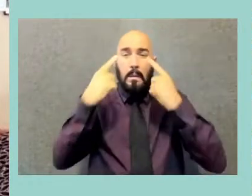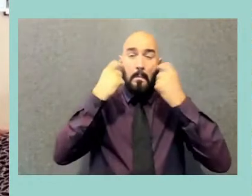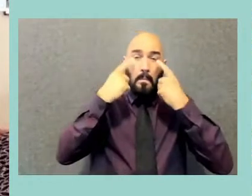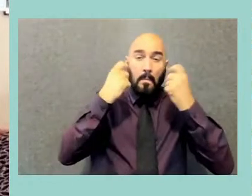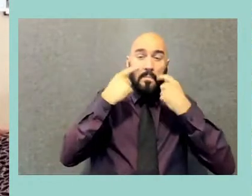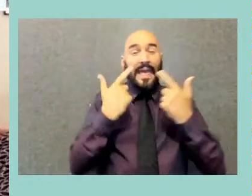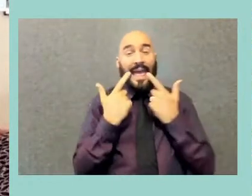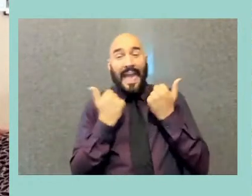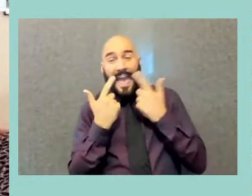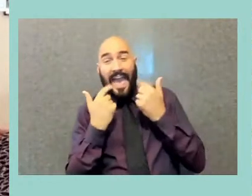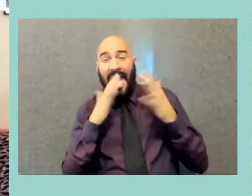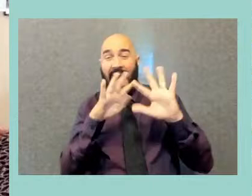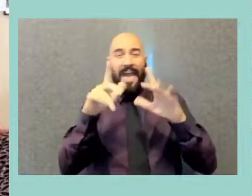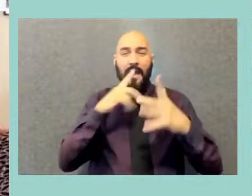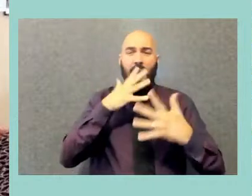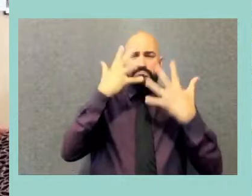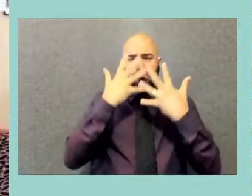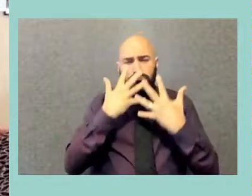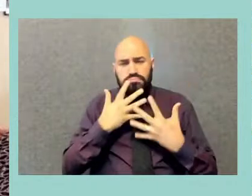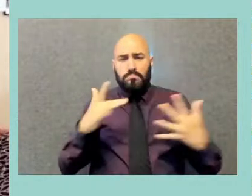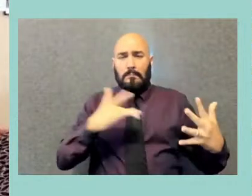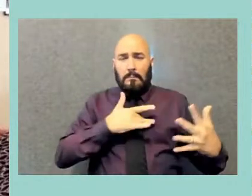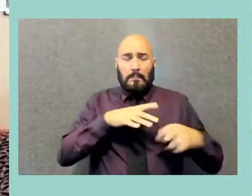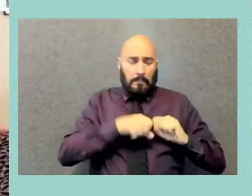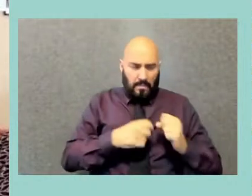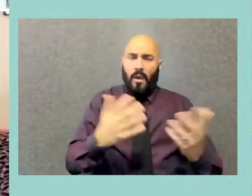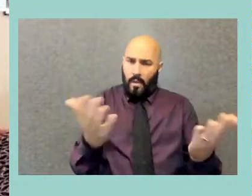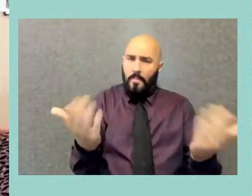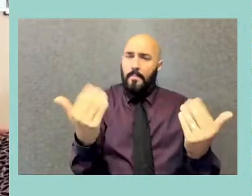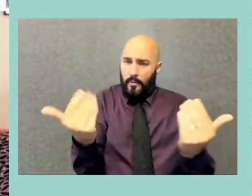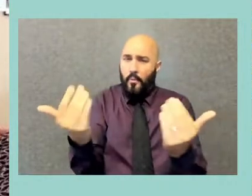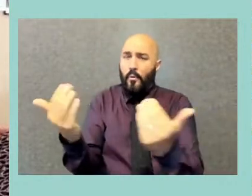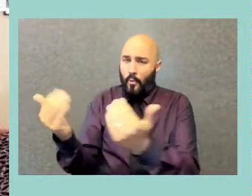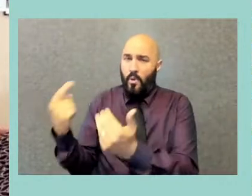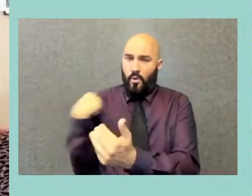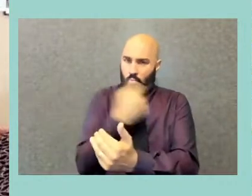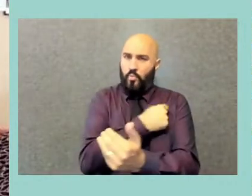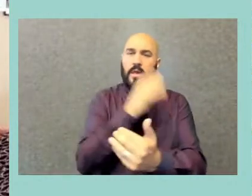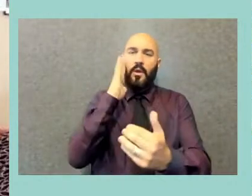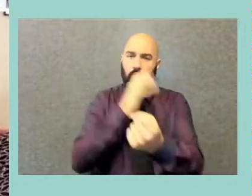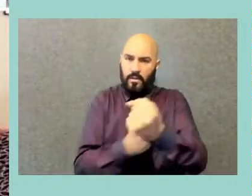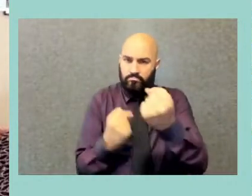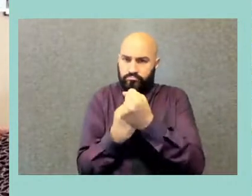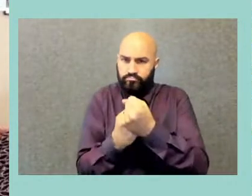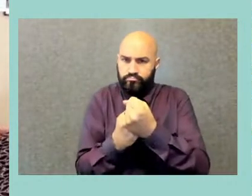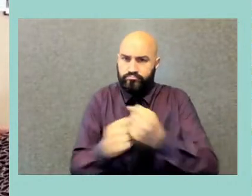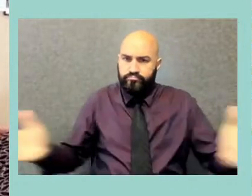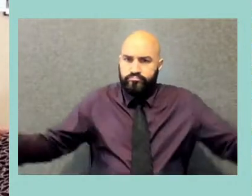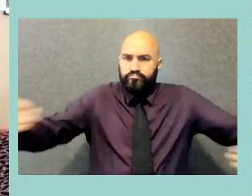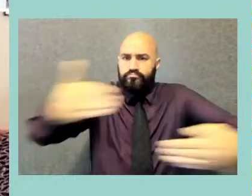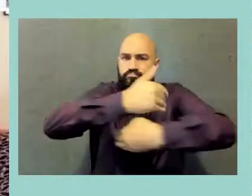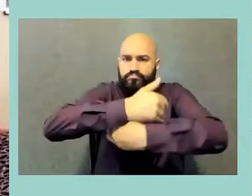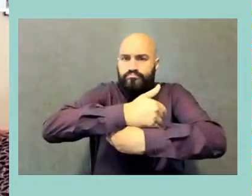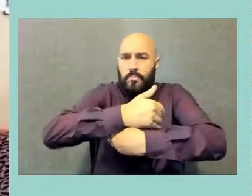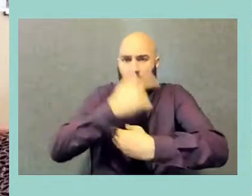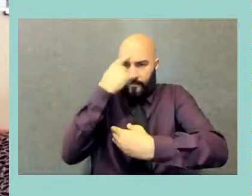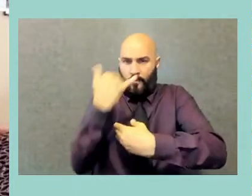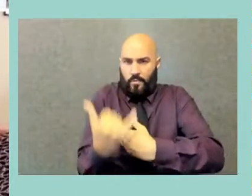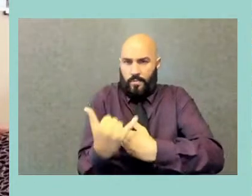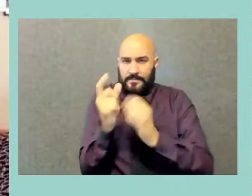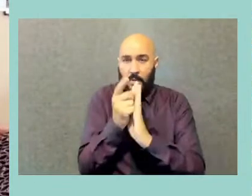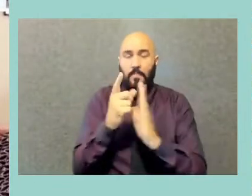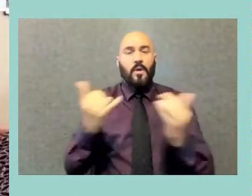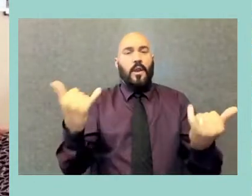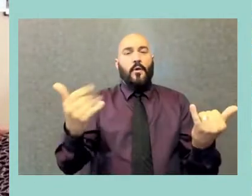joys, and let us hold you in this moment. Welcome to your 2021 Synergy Bridging